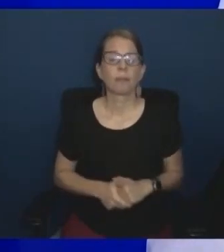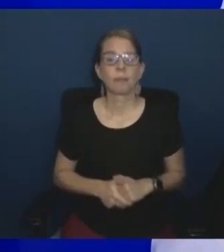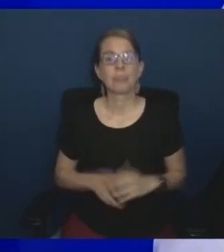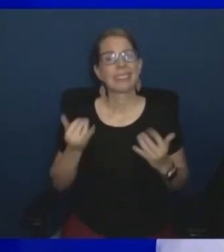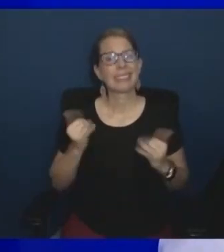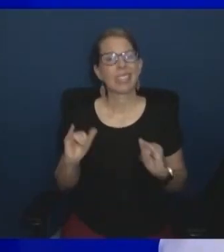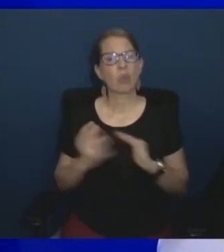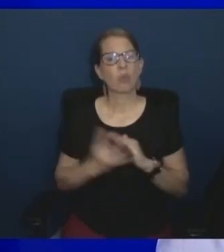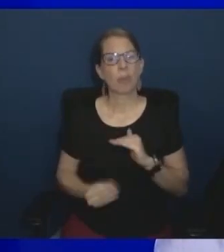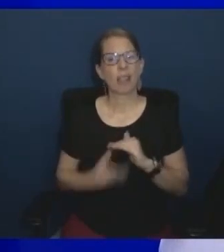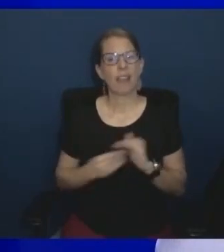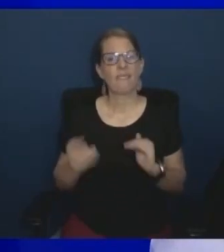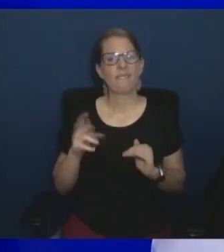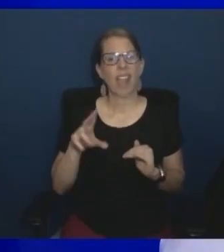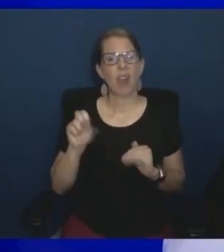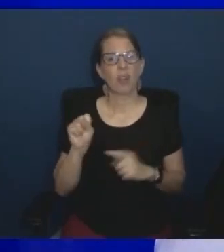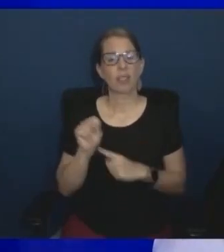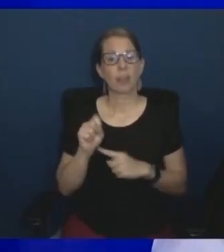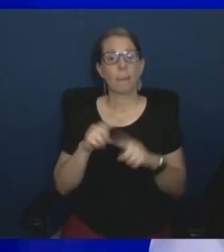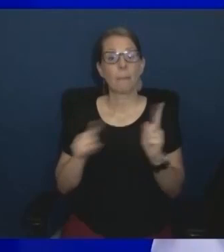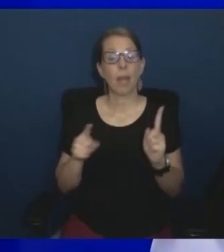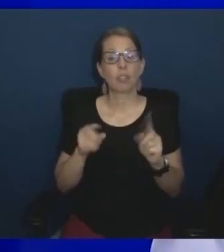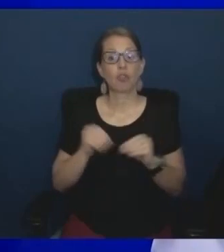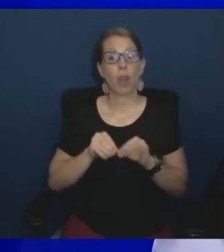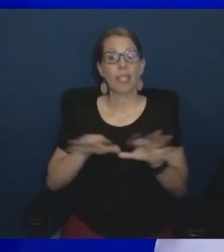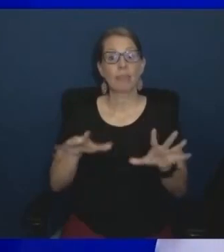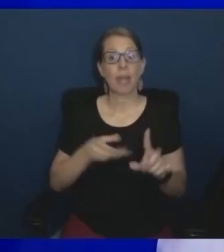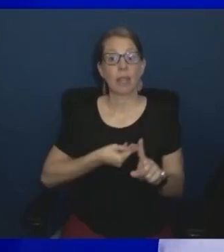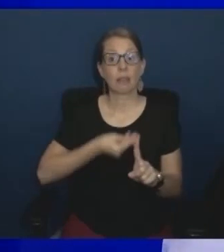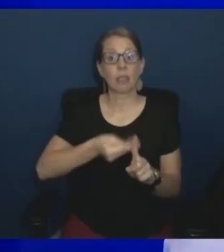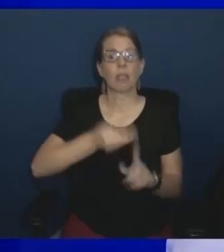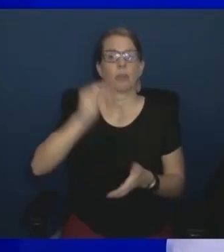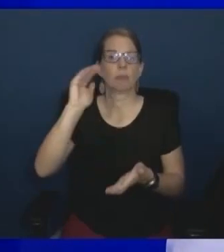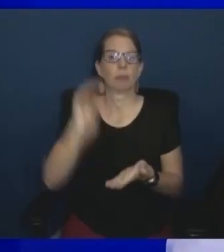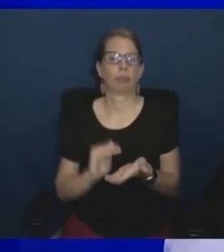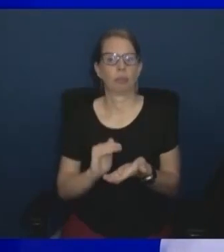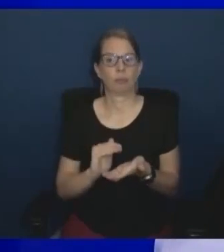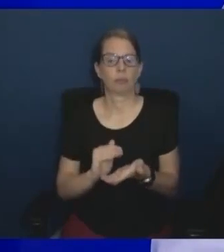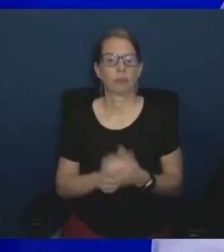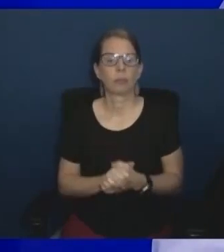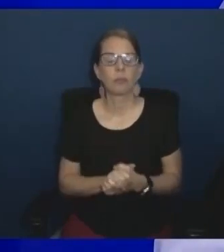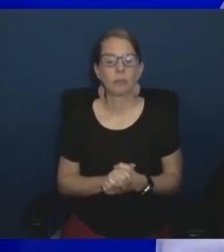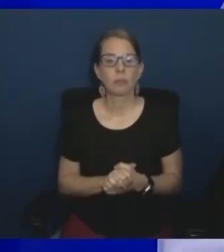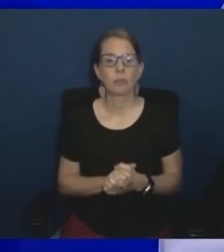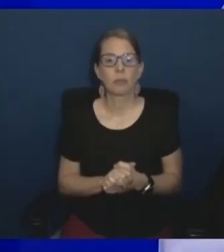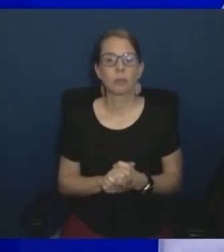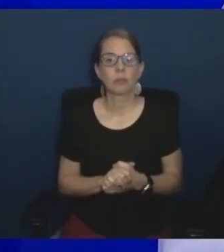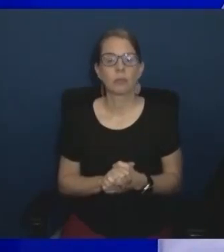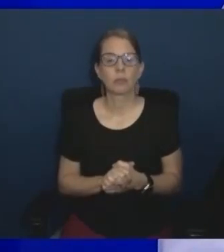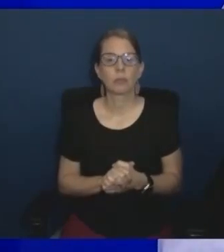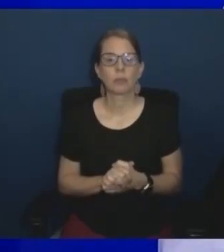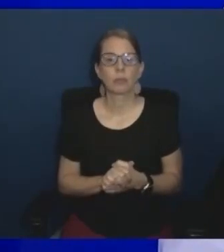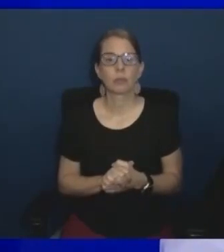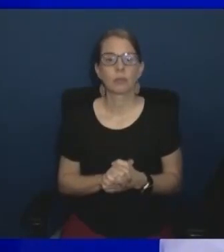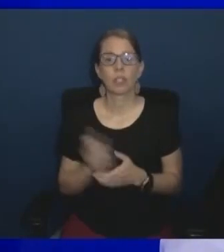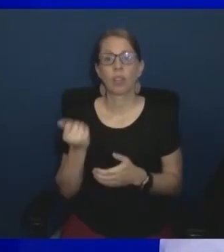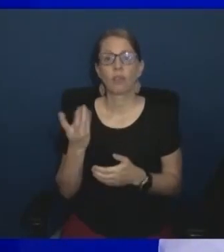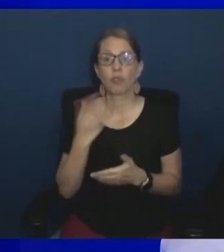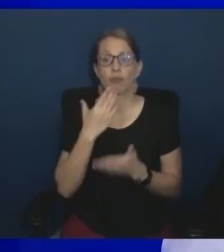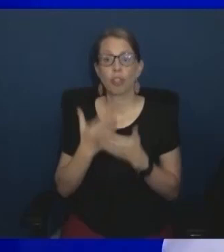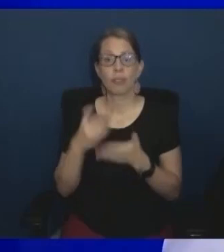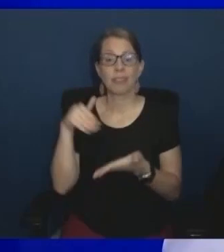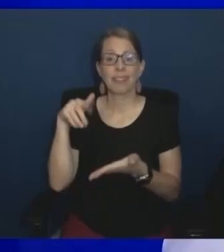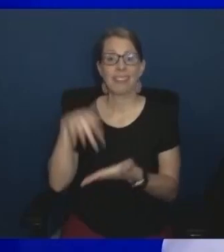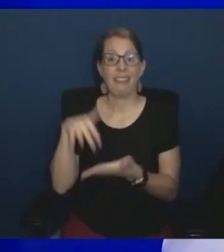amount of virus, but your ability to transmit is still significantly reduced. This is supported by a couple of good studies that looked